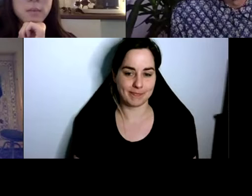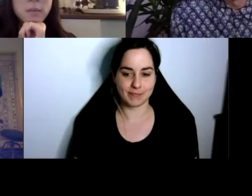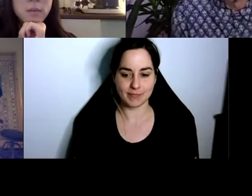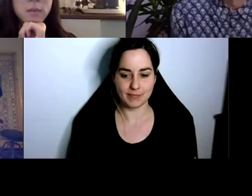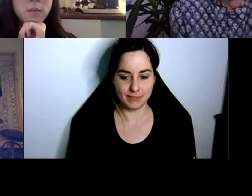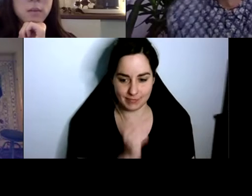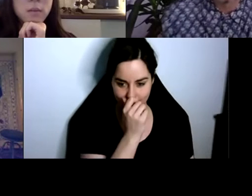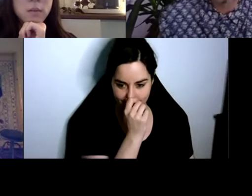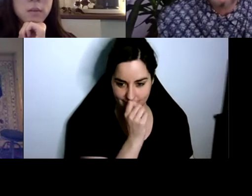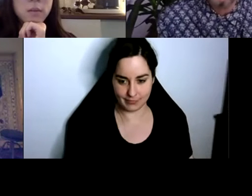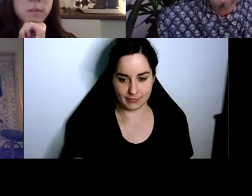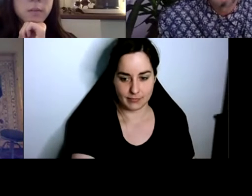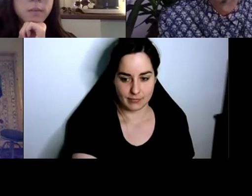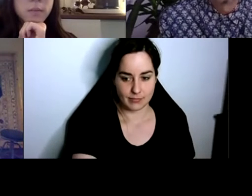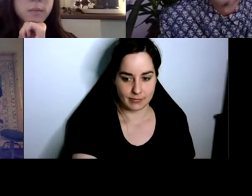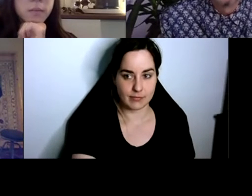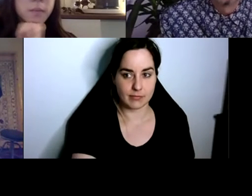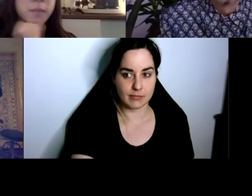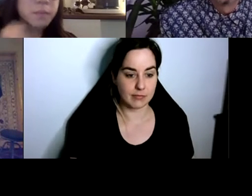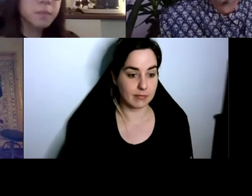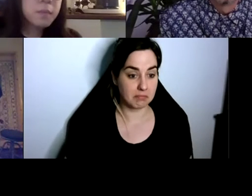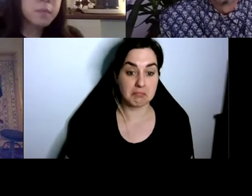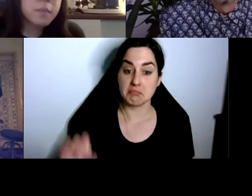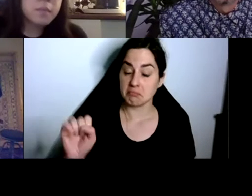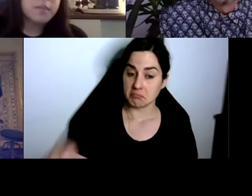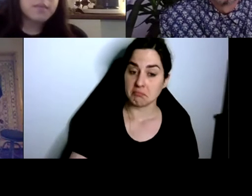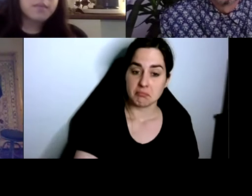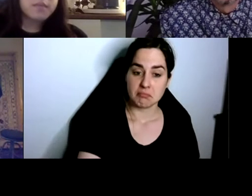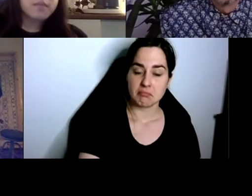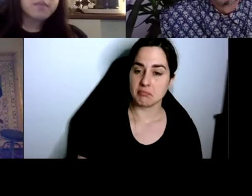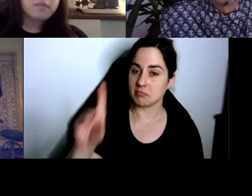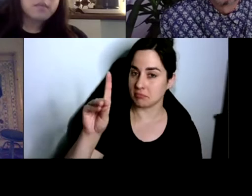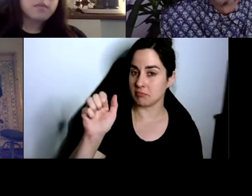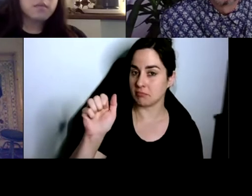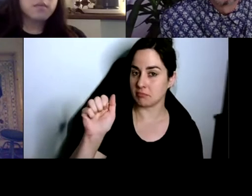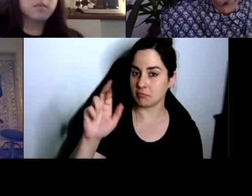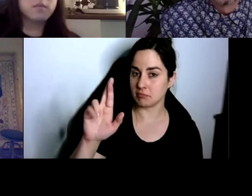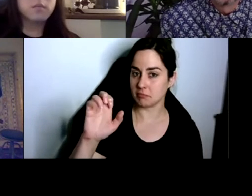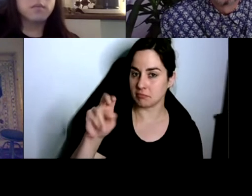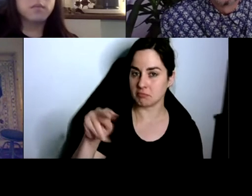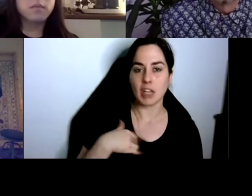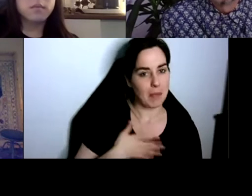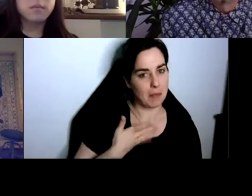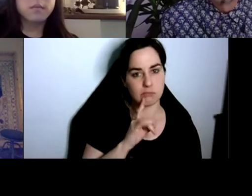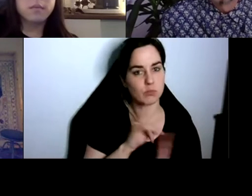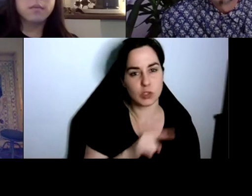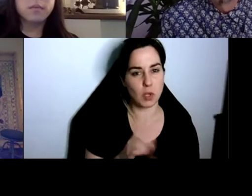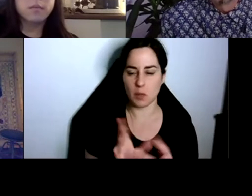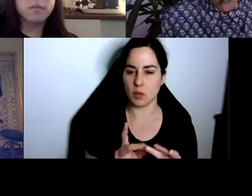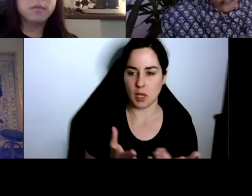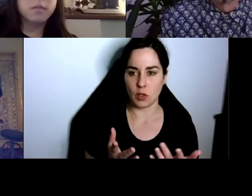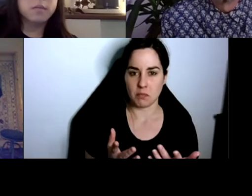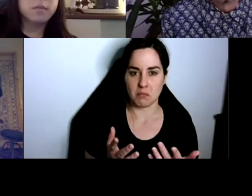Yeah, I'm happy to pick up this question around shifts in festival